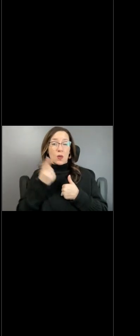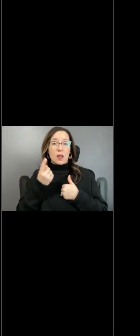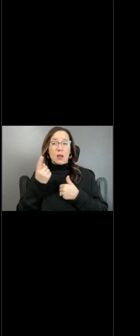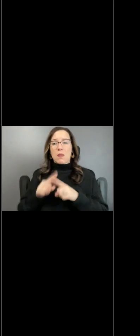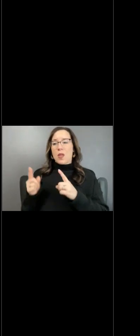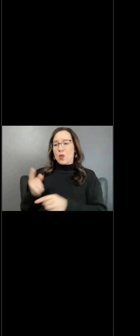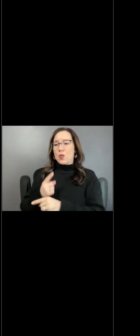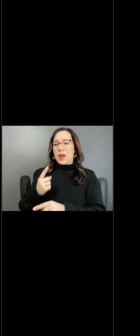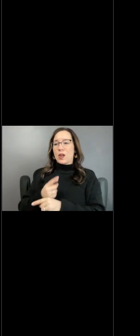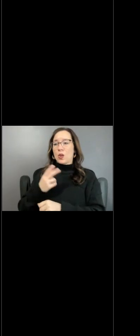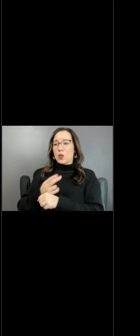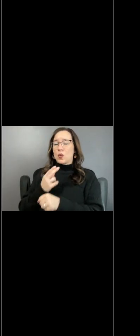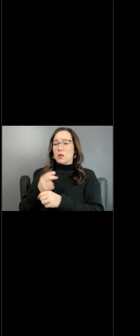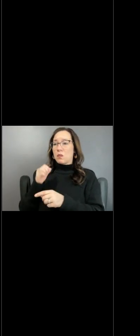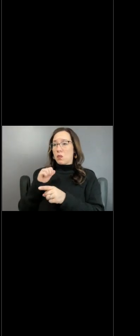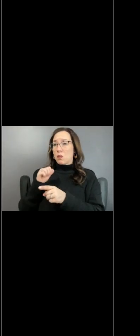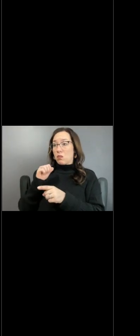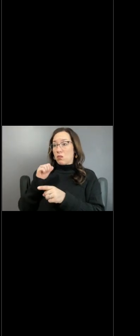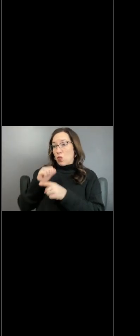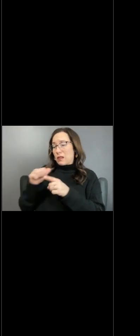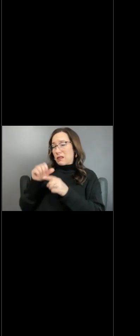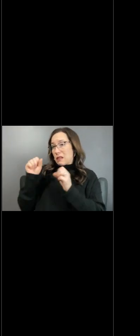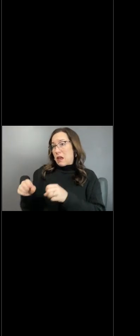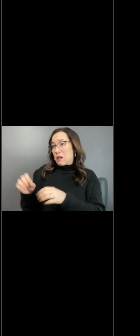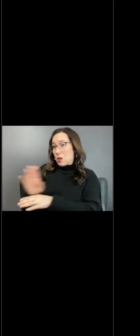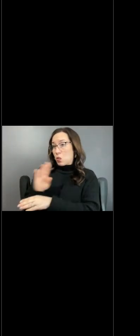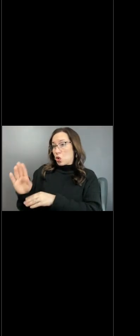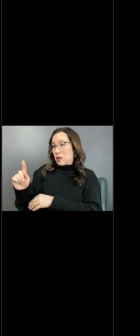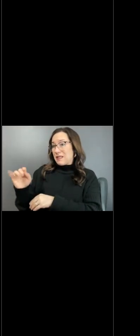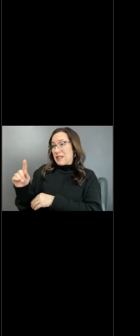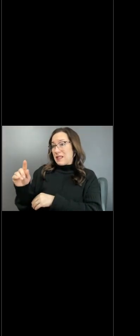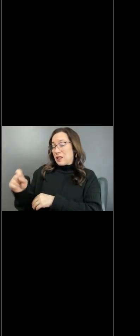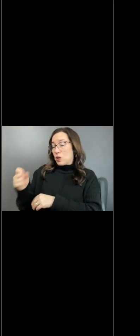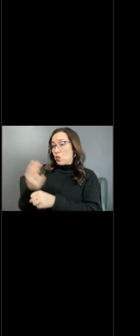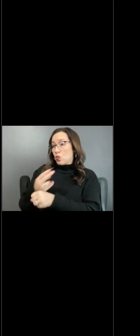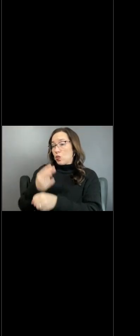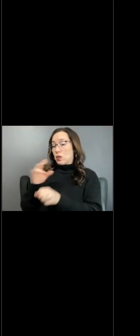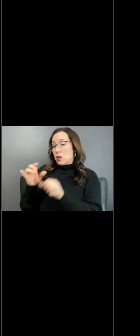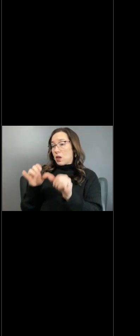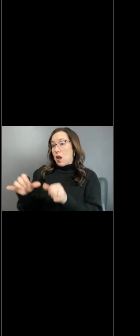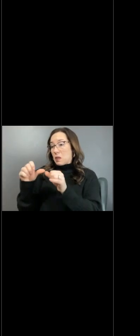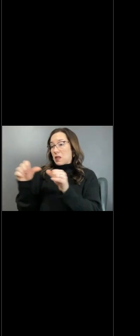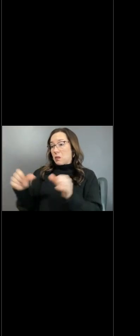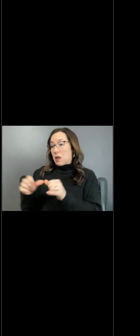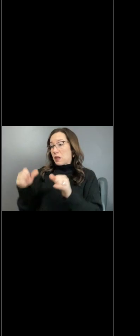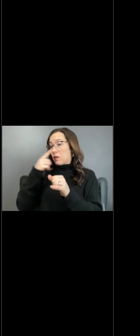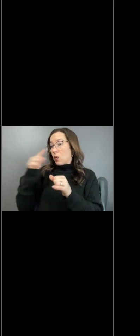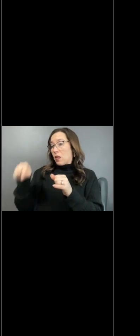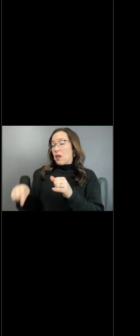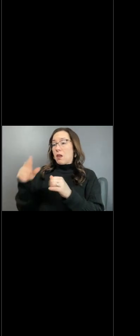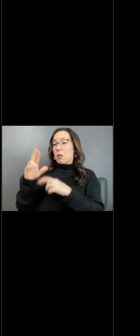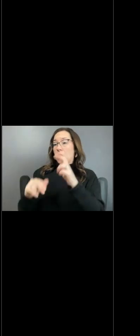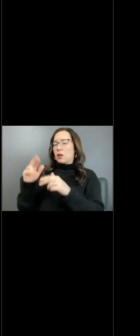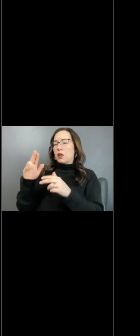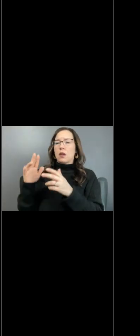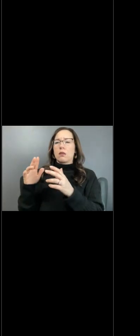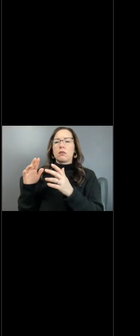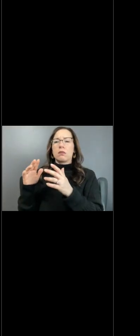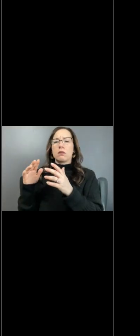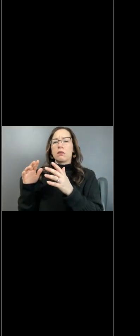practice allows commercial tenants to use the common spaces of the building, how can compliance